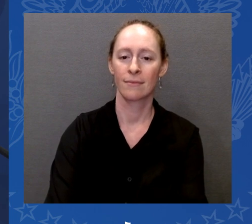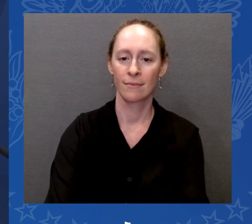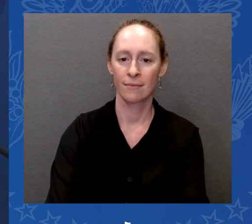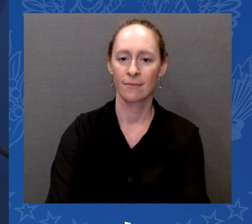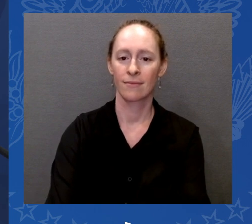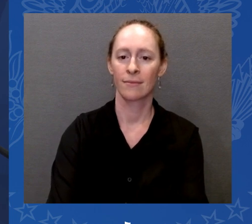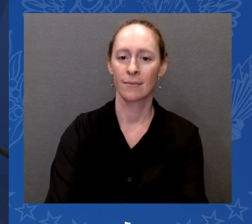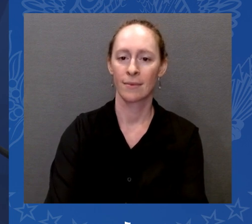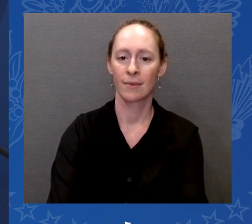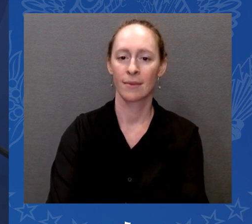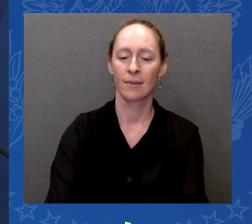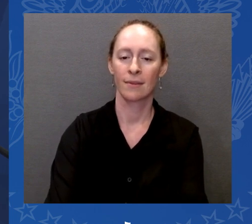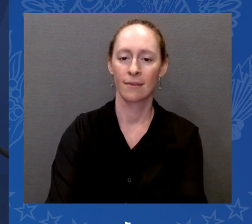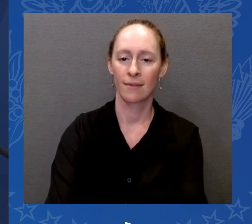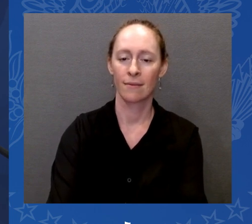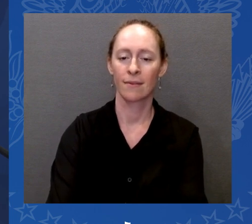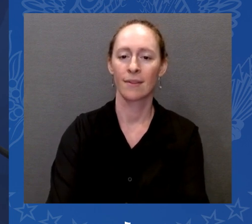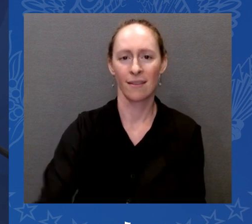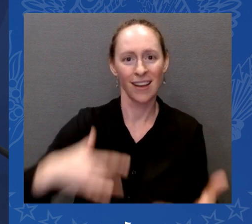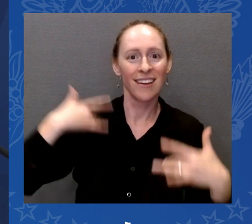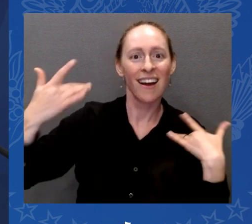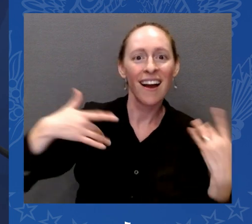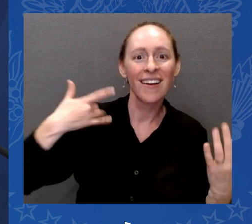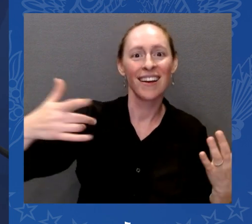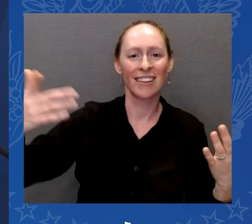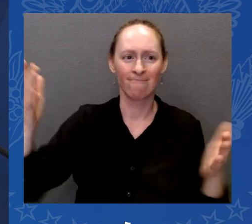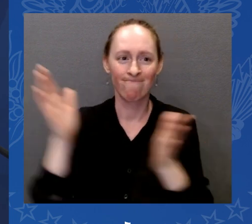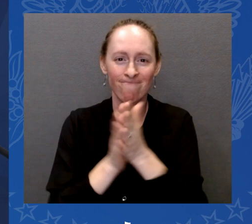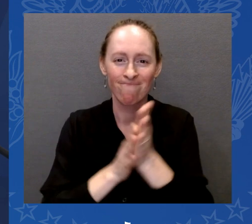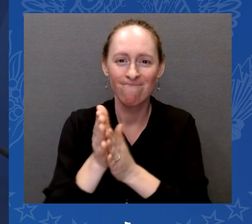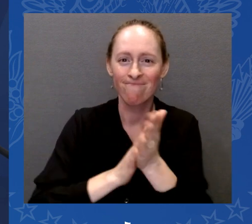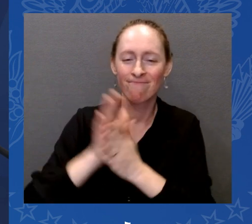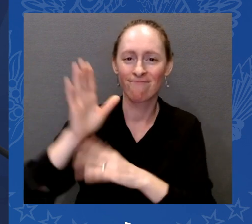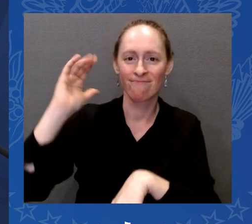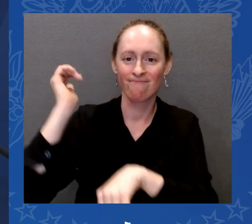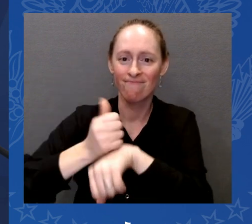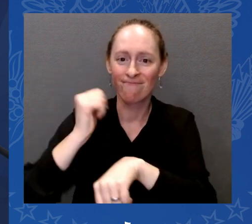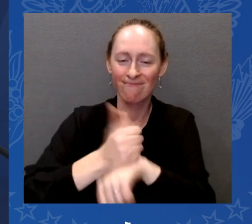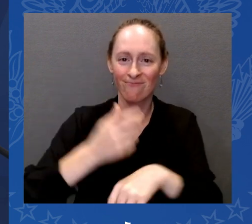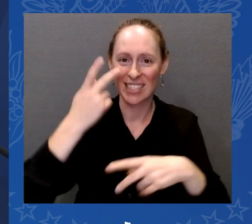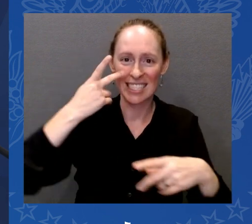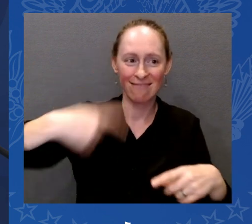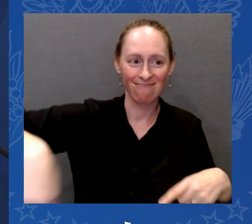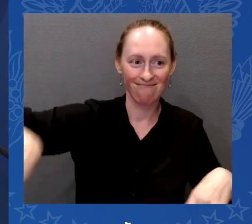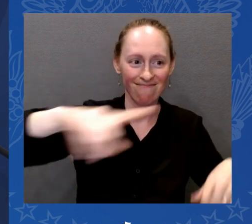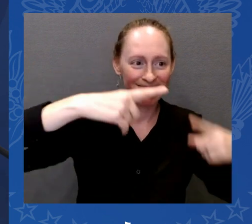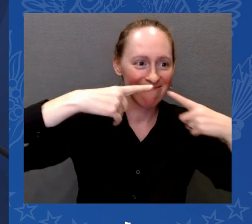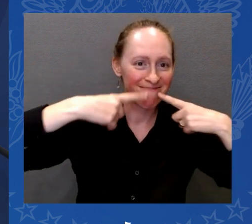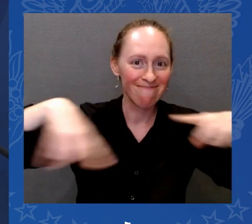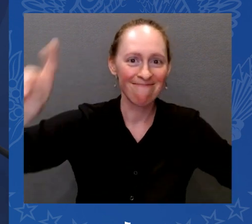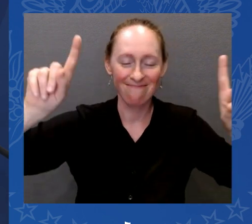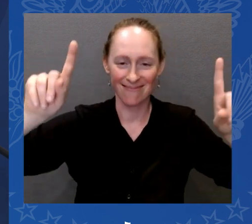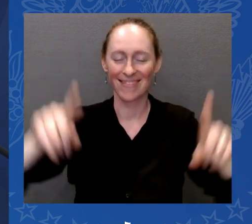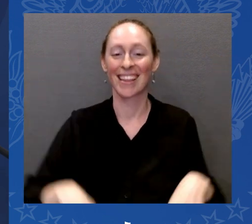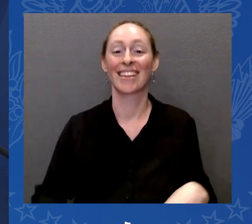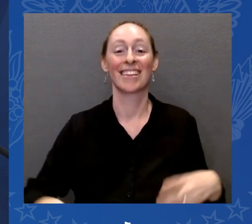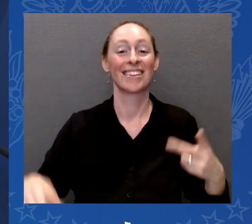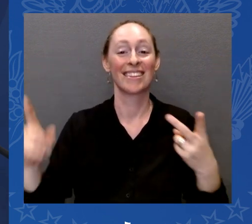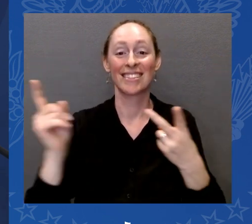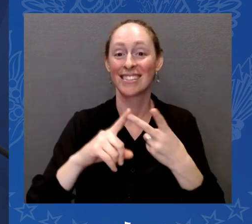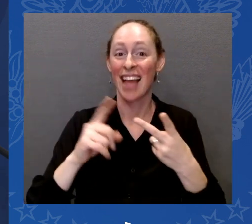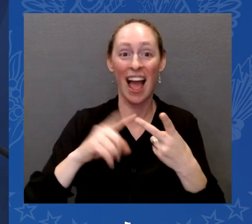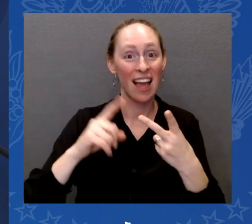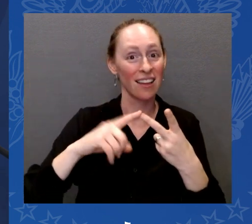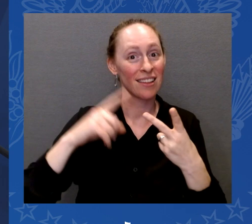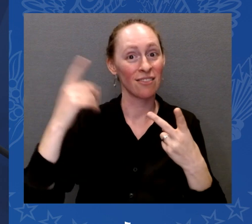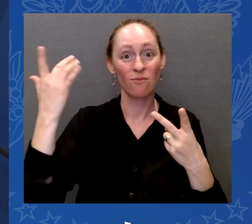will want to be part of this success. The second reason this matters so much is national security. I sit on the Intelligence Committee and I sit on the